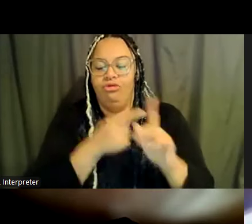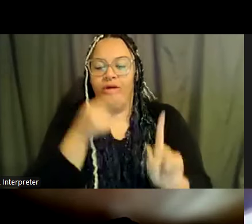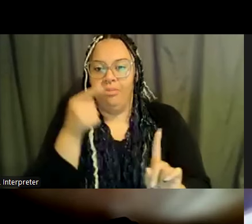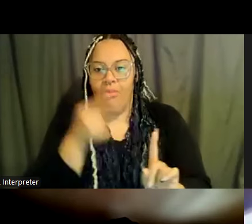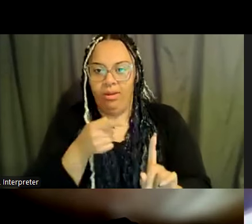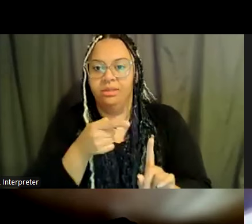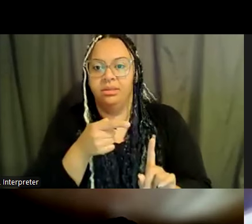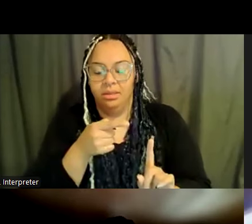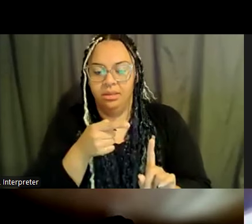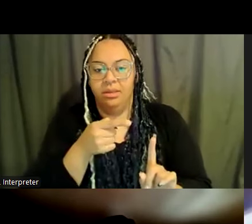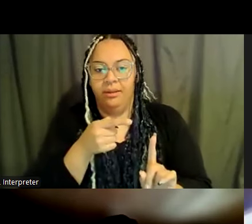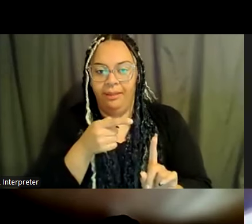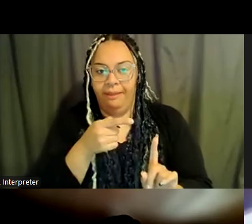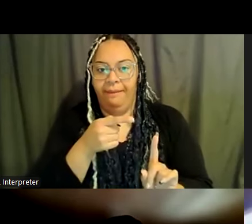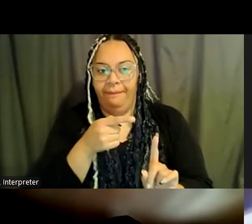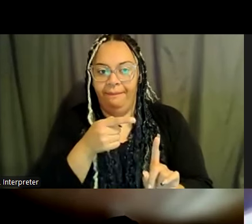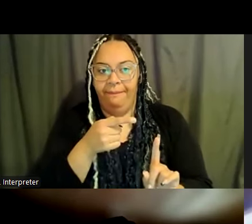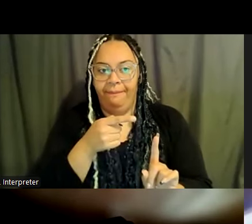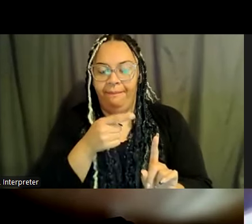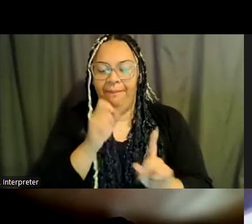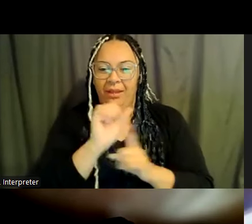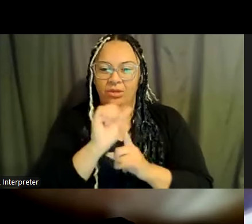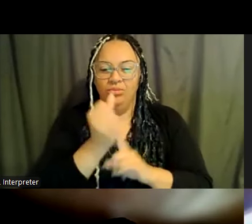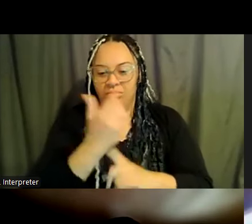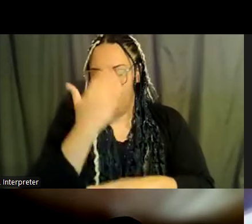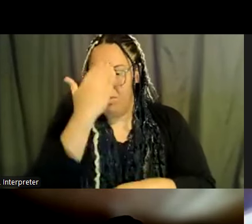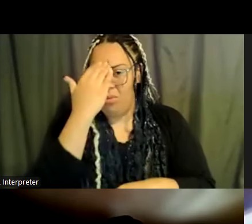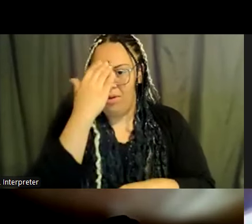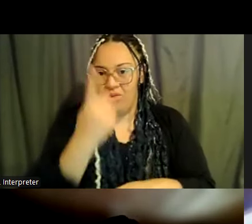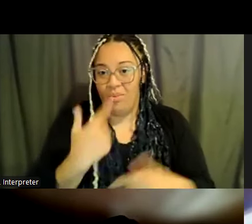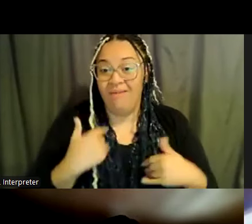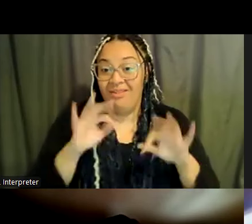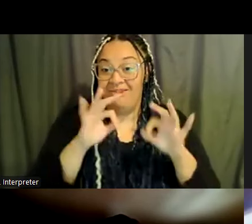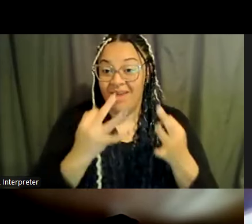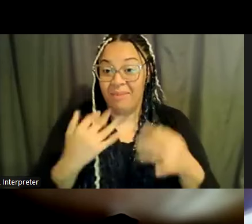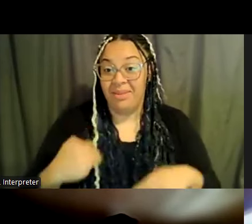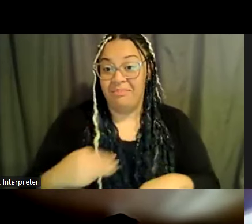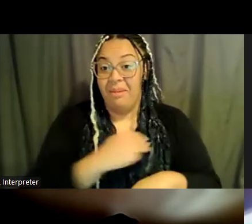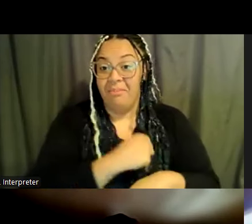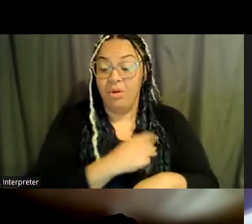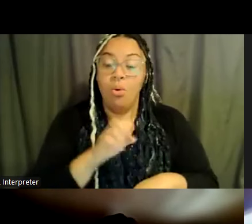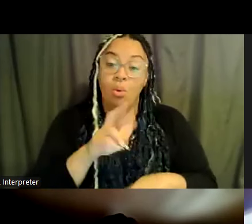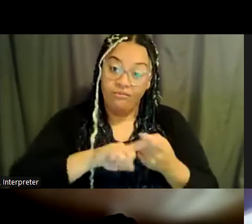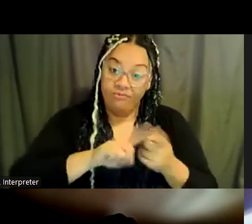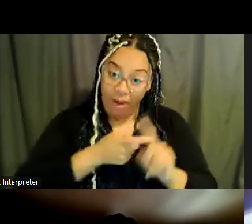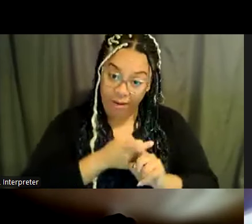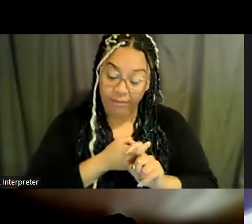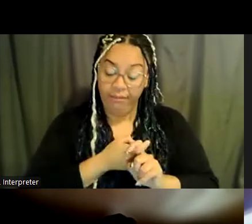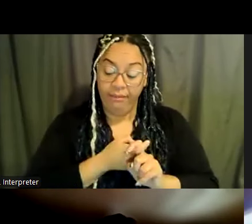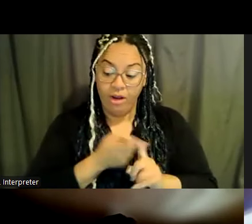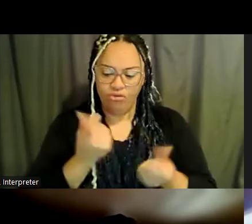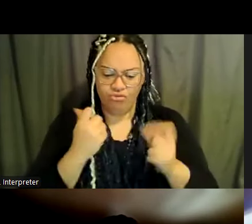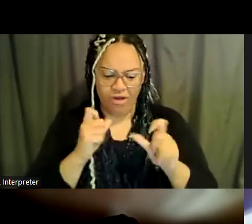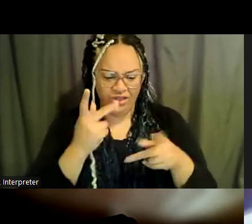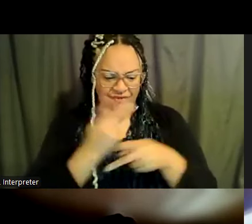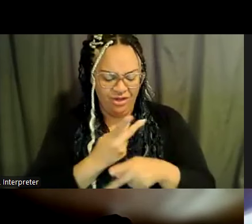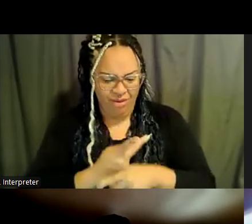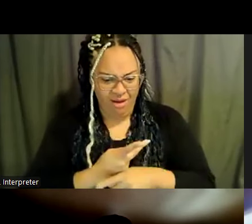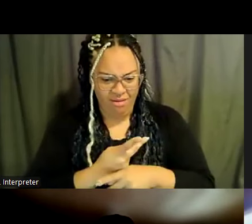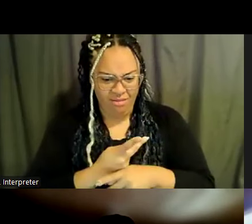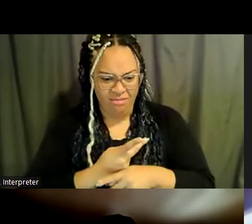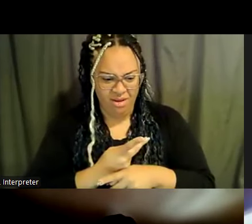just imagine, the scenario where you have a family member or a friend and you're trying to figure out, okay, they